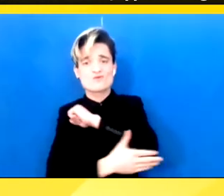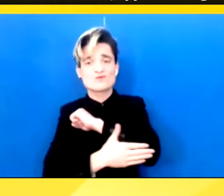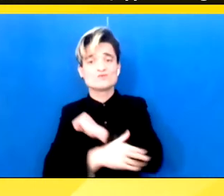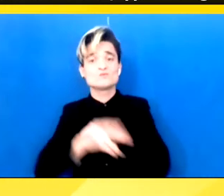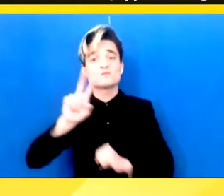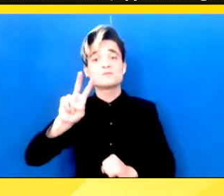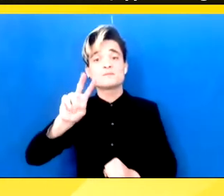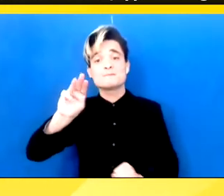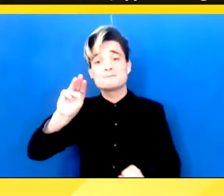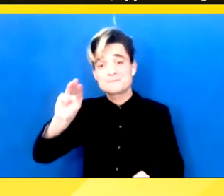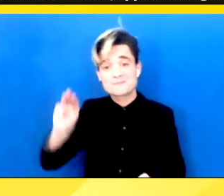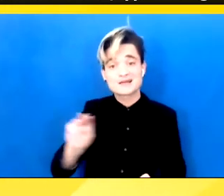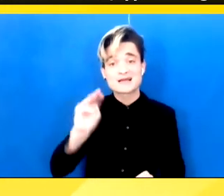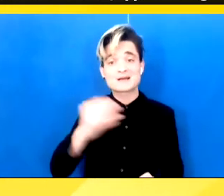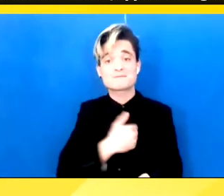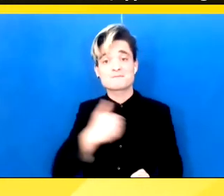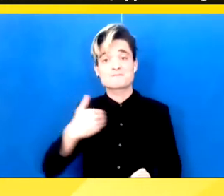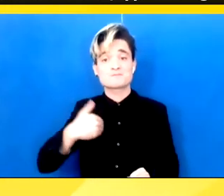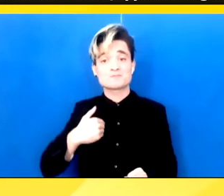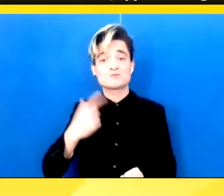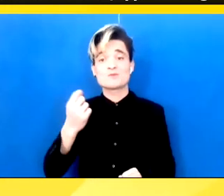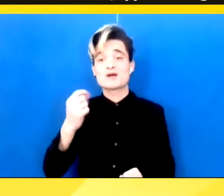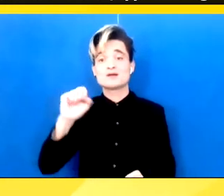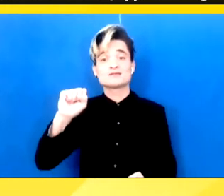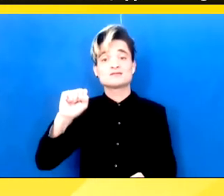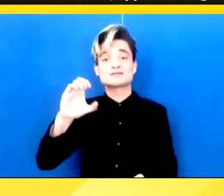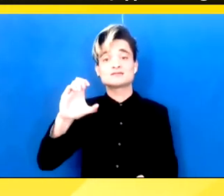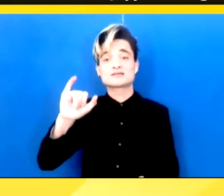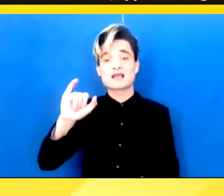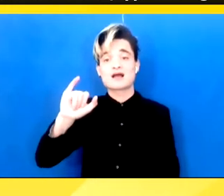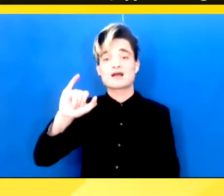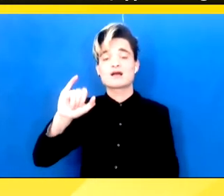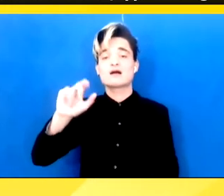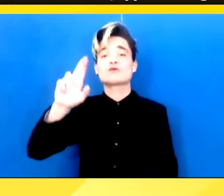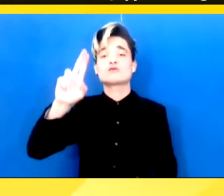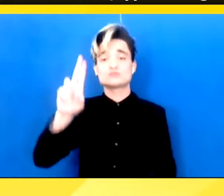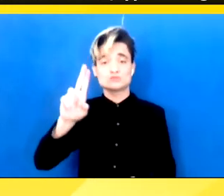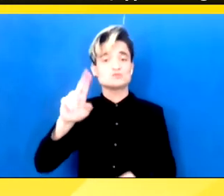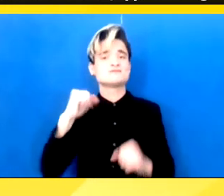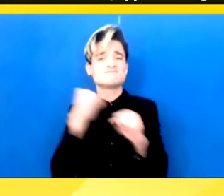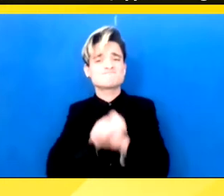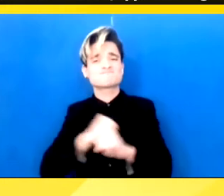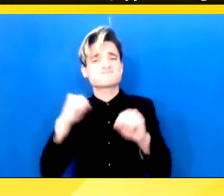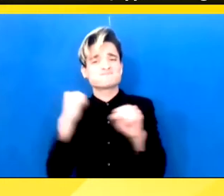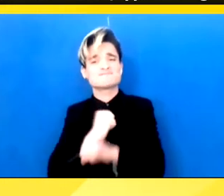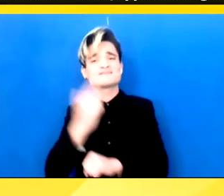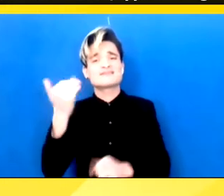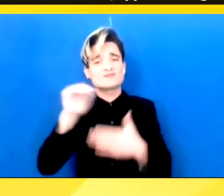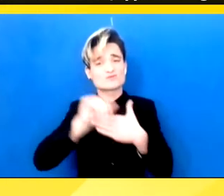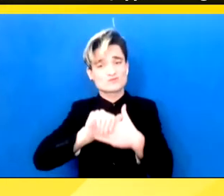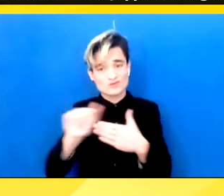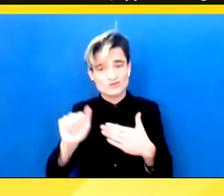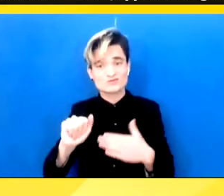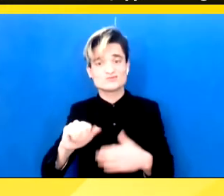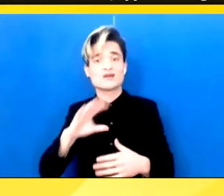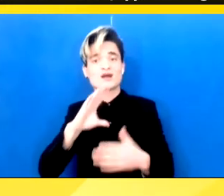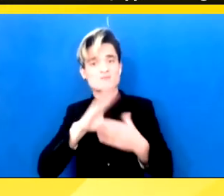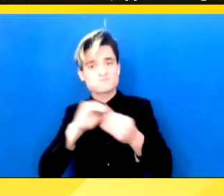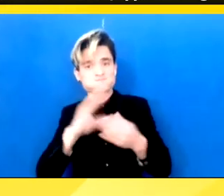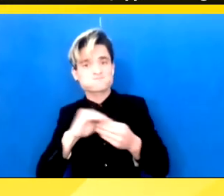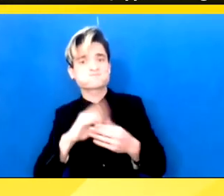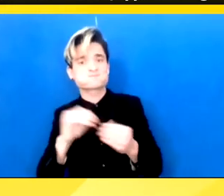more fighting for 15 and a union have a message to the Bessemer workers today. You are